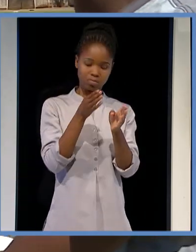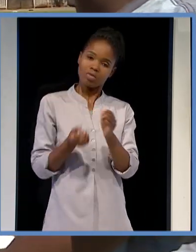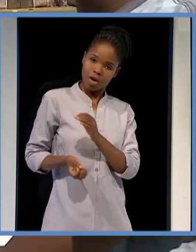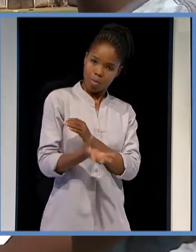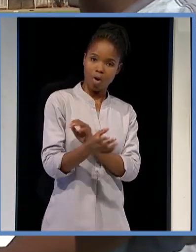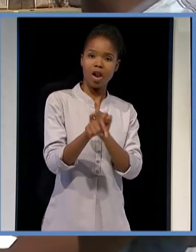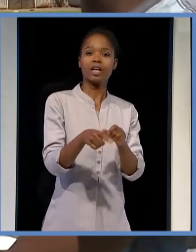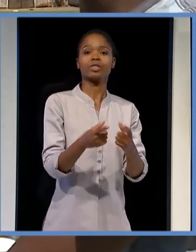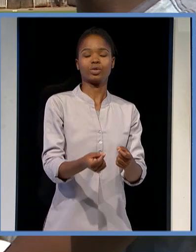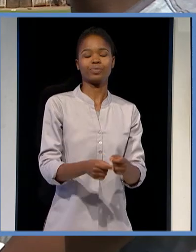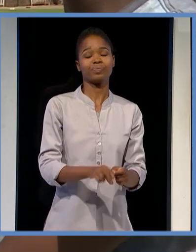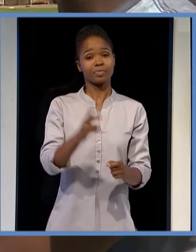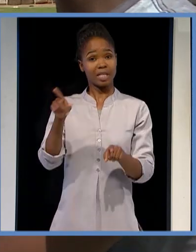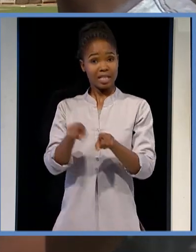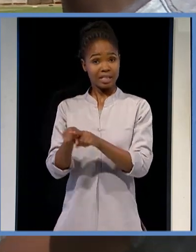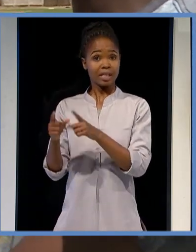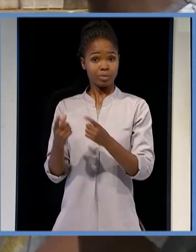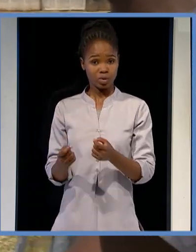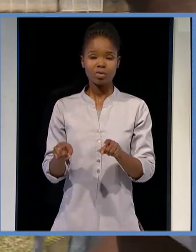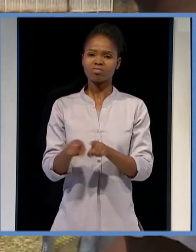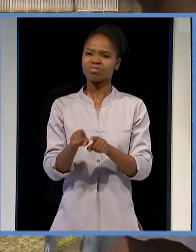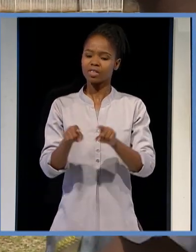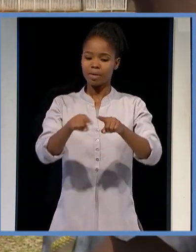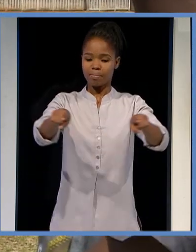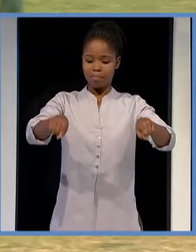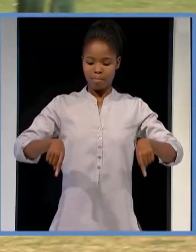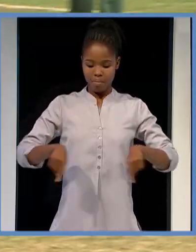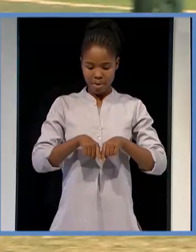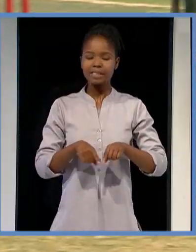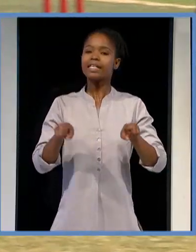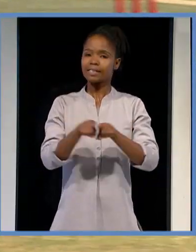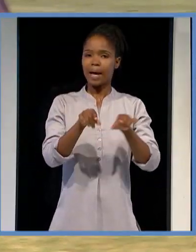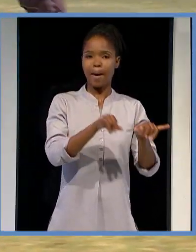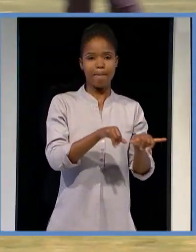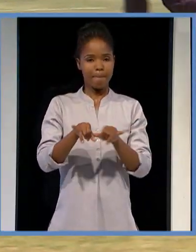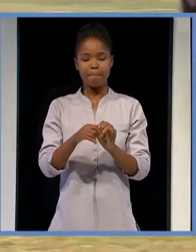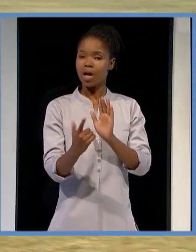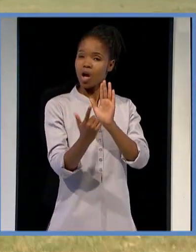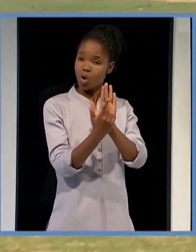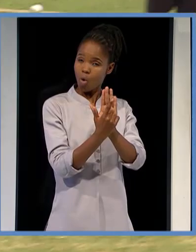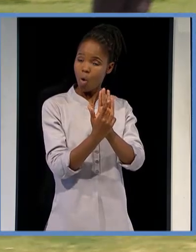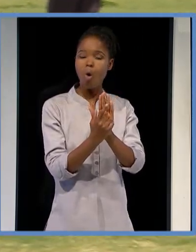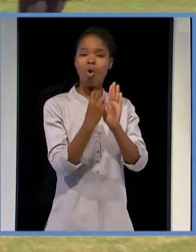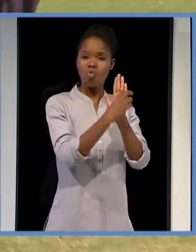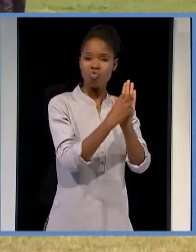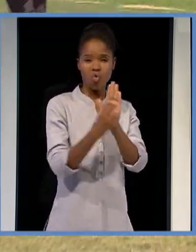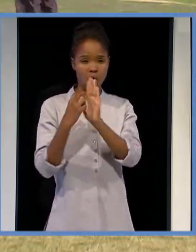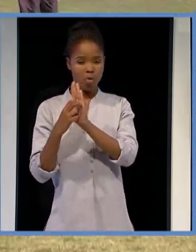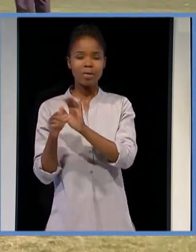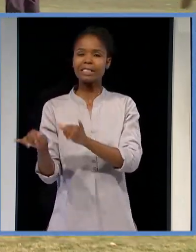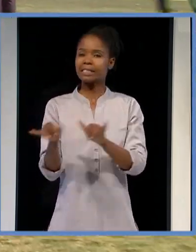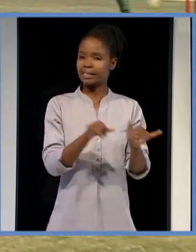yeah, I would say the main one is also just we play normal pitches, we play the normal MCC laws, which we abide by.